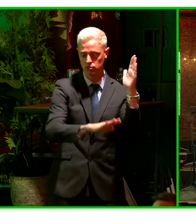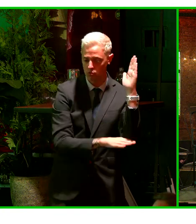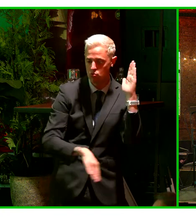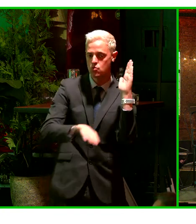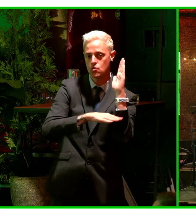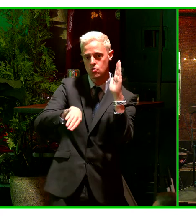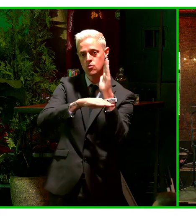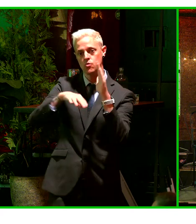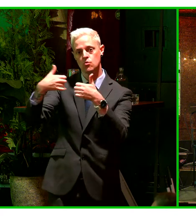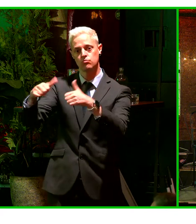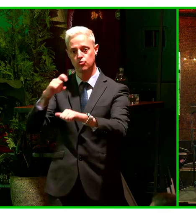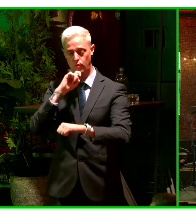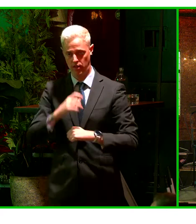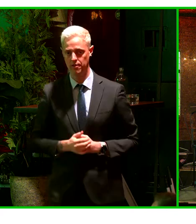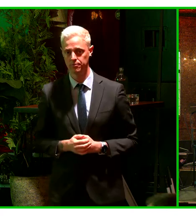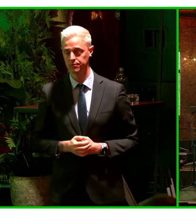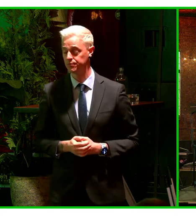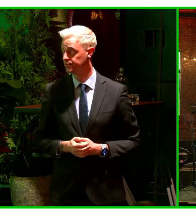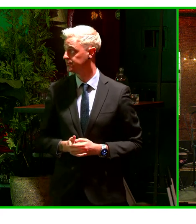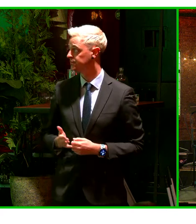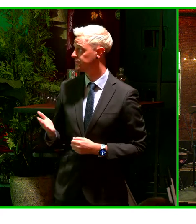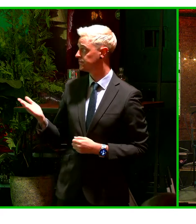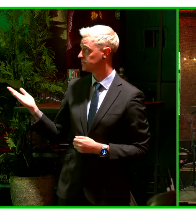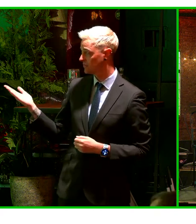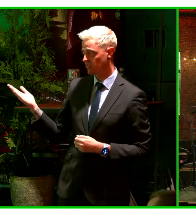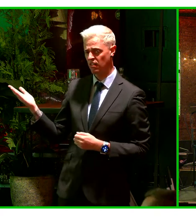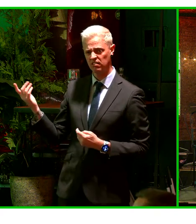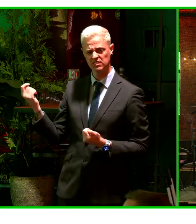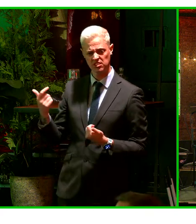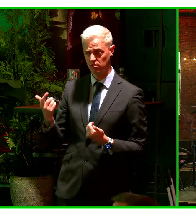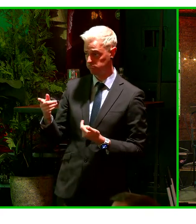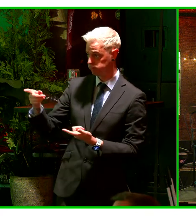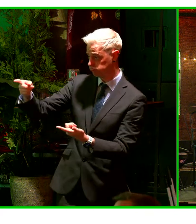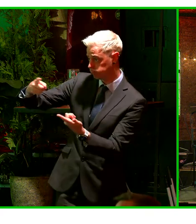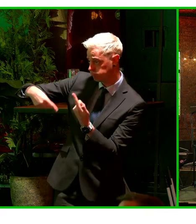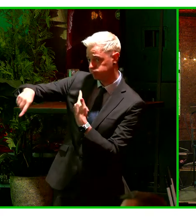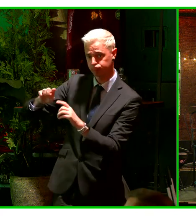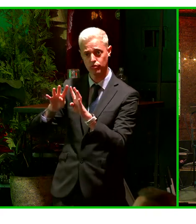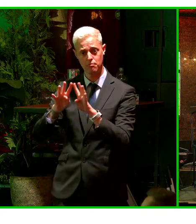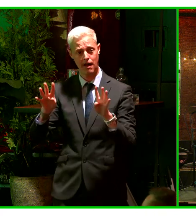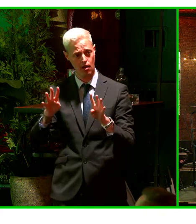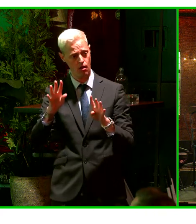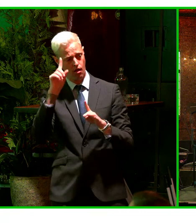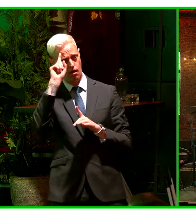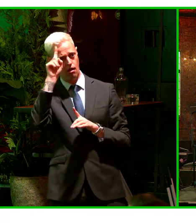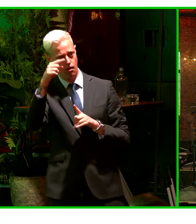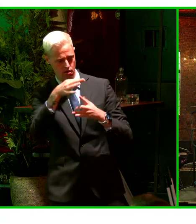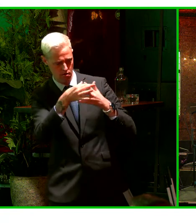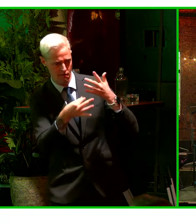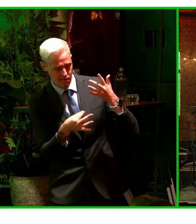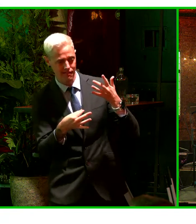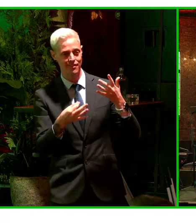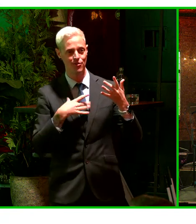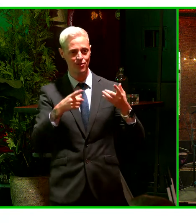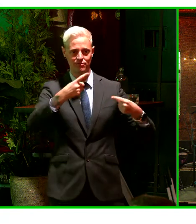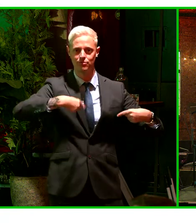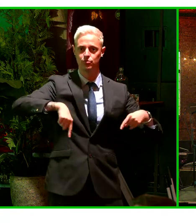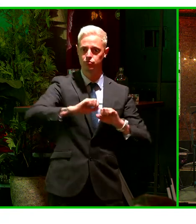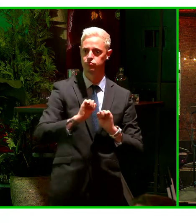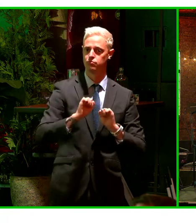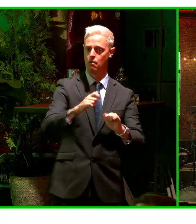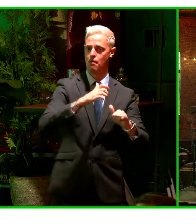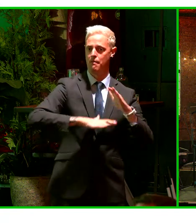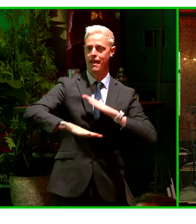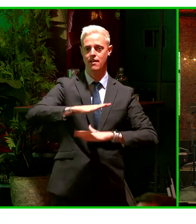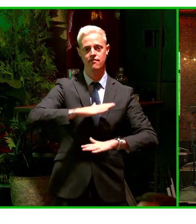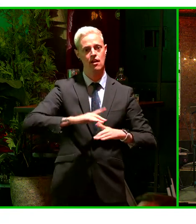quickly. Mm-hmm. And I mean, some of the proposals that we've heard about on the panel this morning require individual behaviour change. I think, Richard, you said it